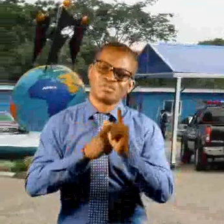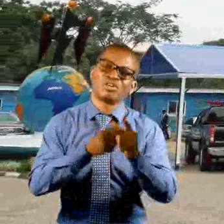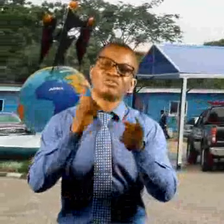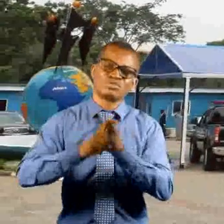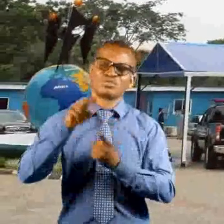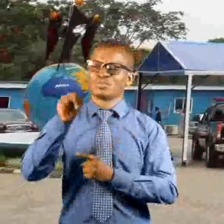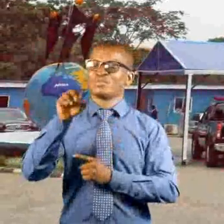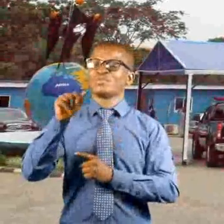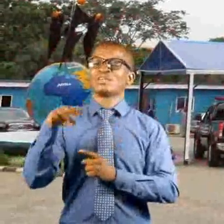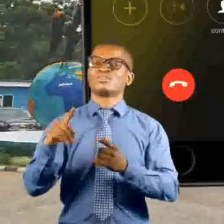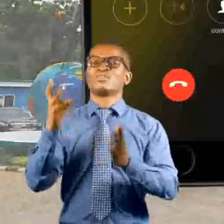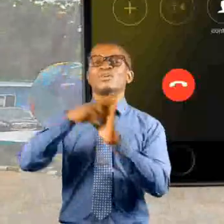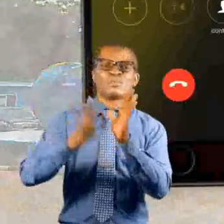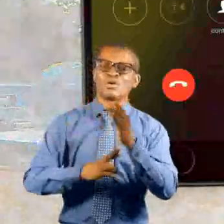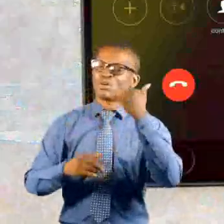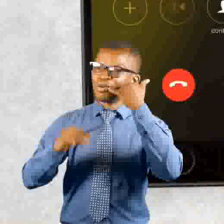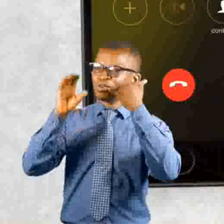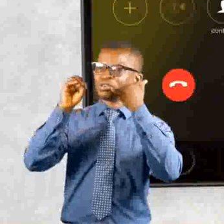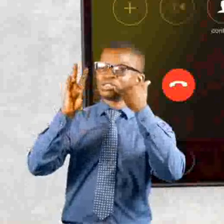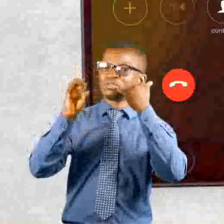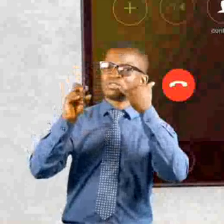make una run go NAPTIP to report or call